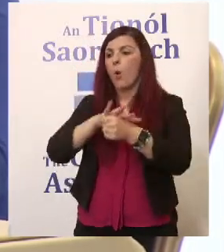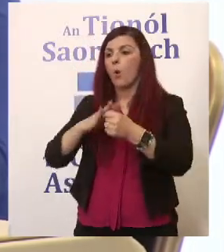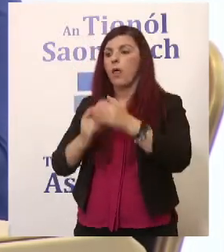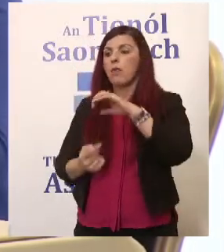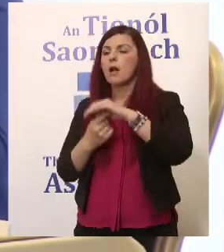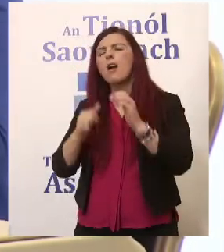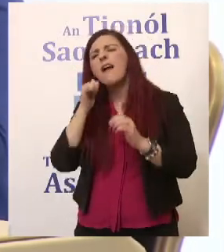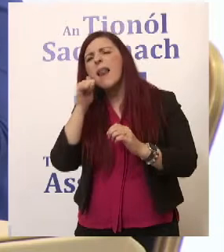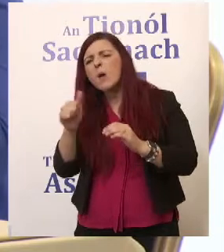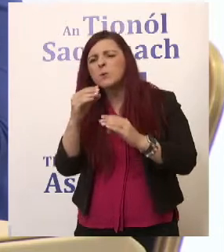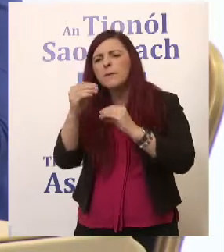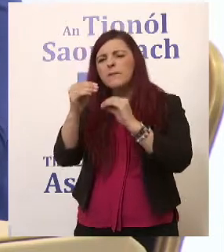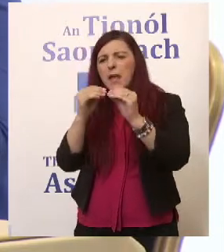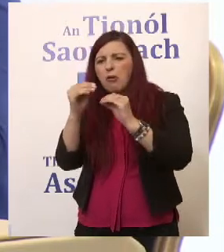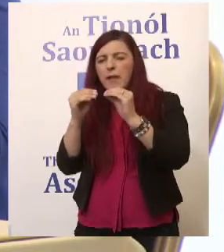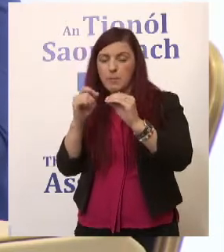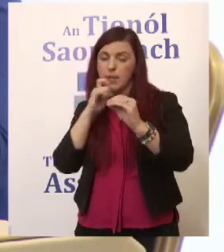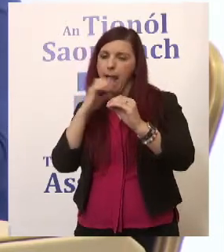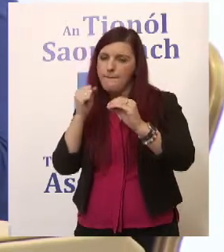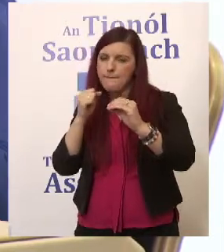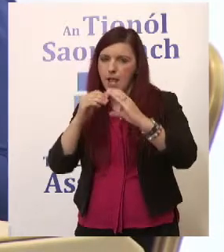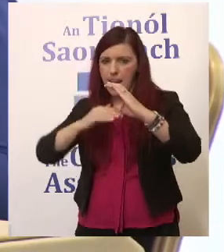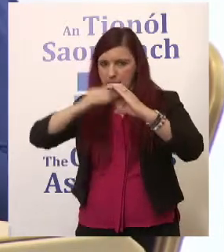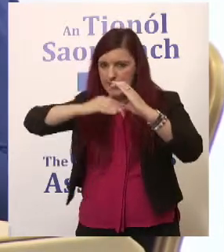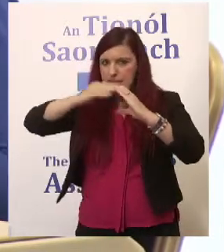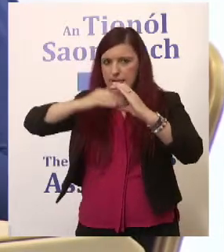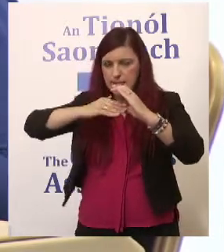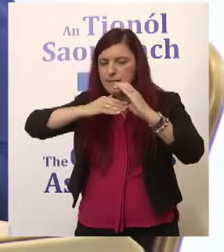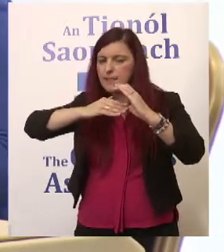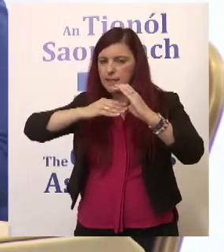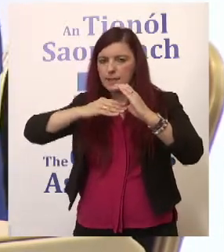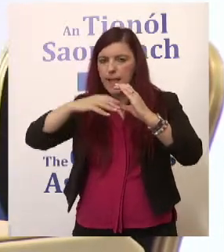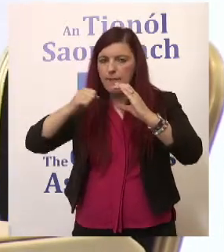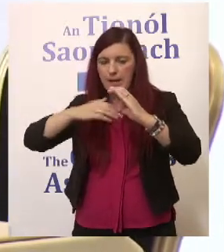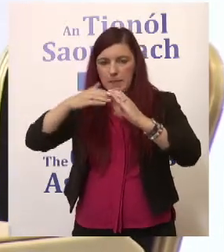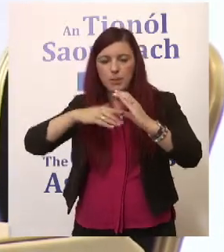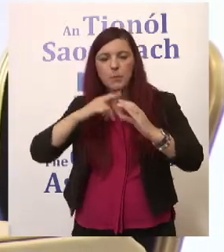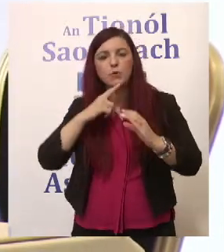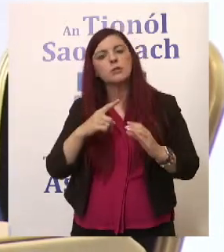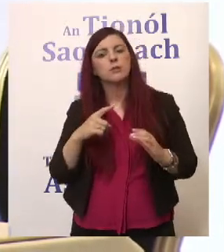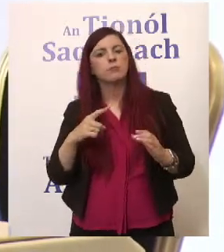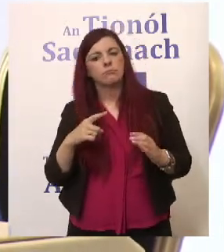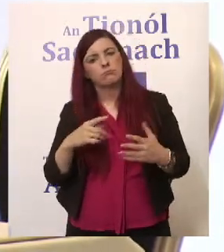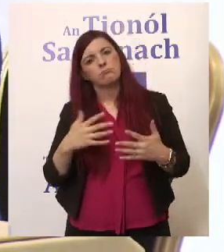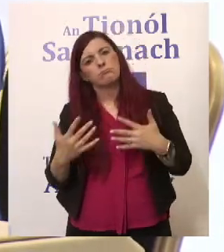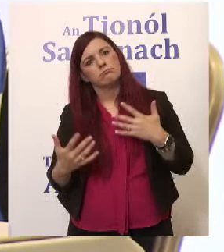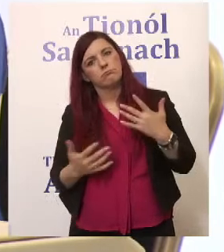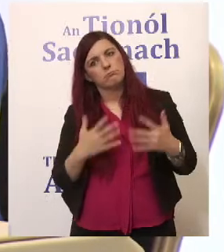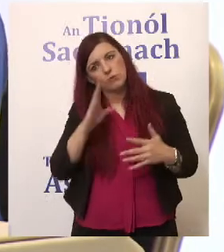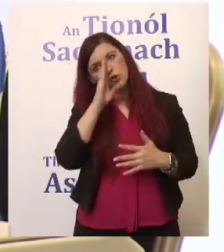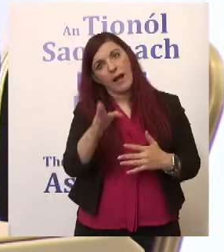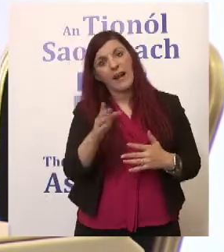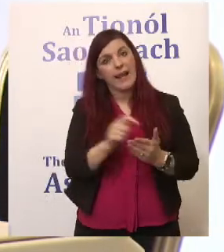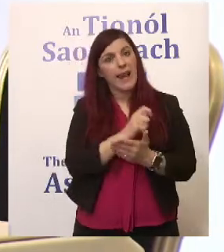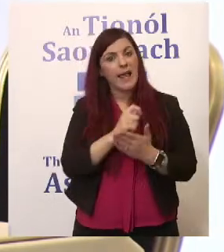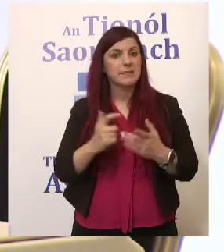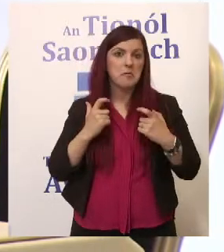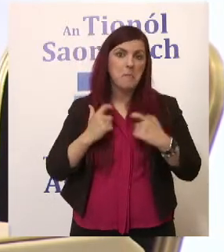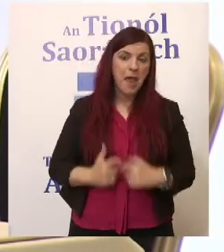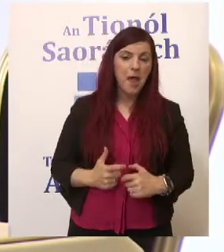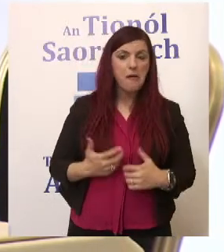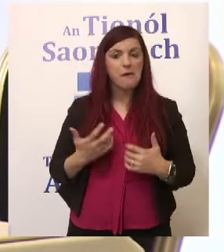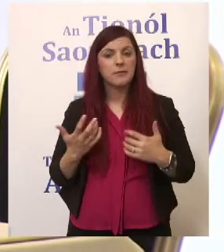it's levied, but within quite a narrow frame. If it was a directly elected mayor, I mean, your group